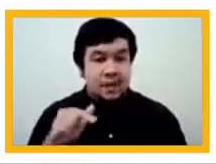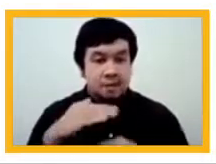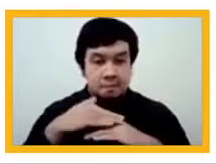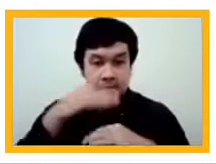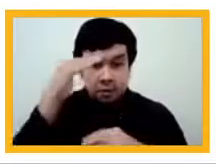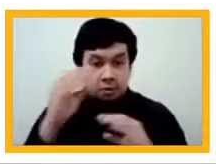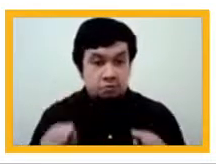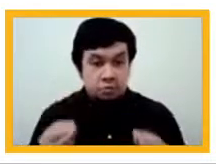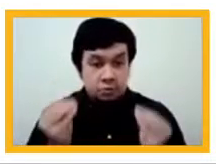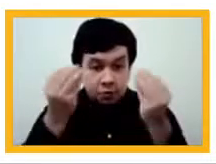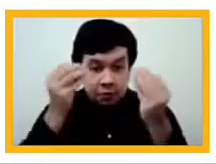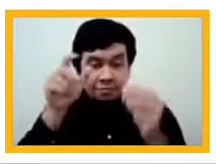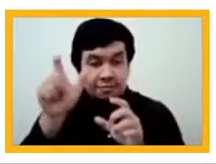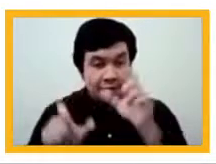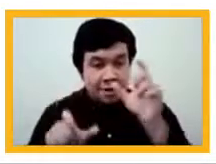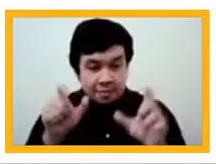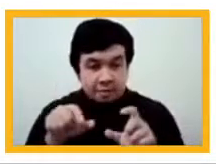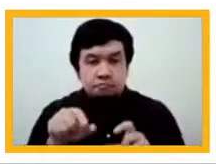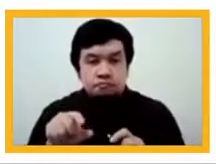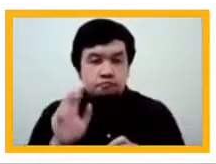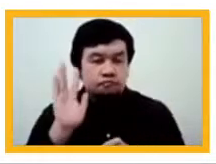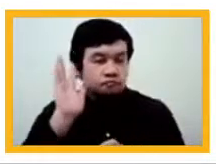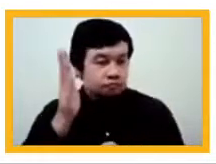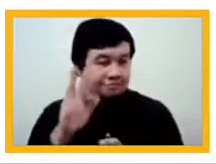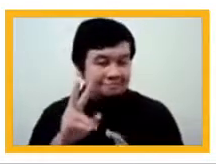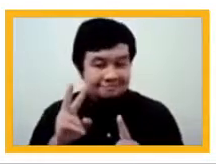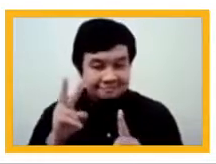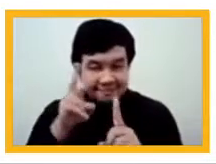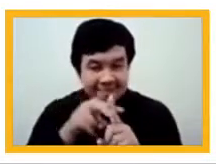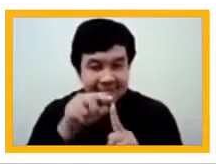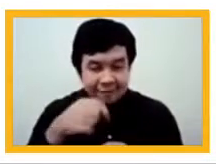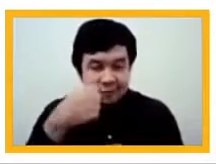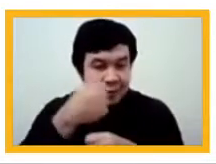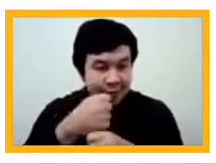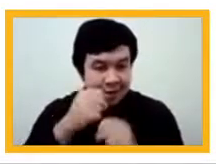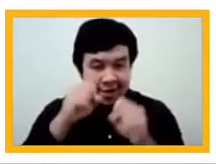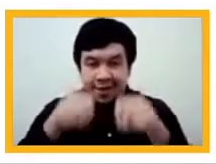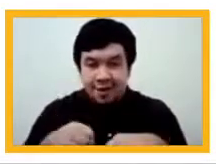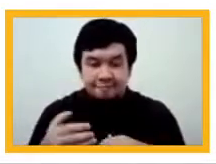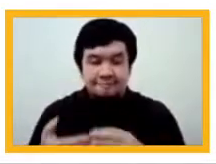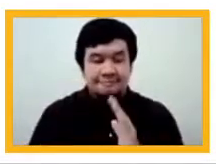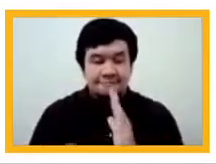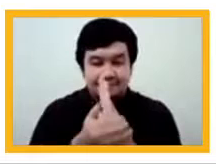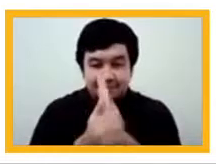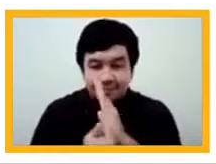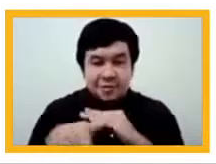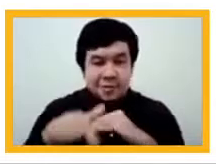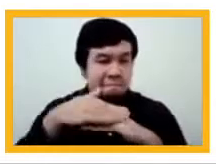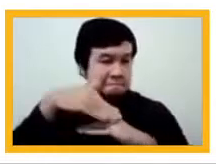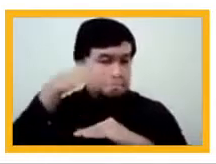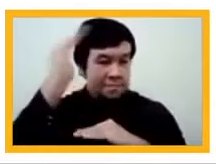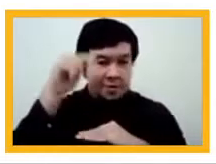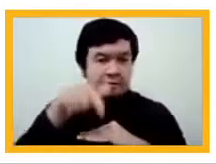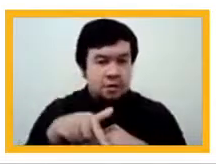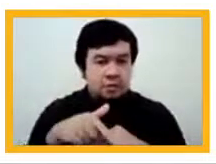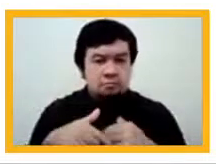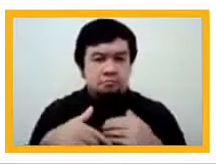employers. And also we try to build the real world